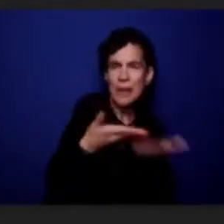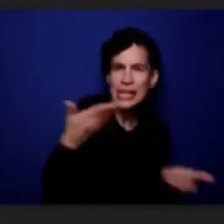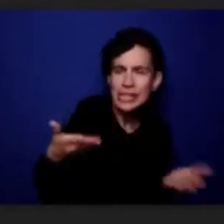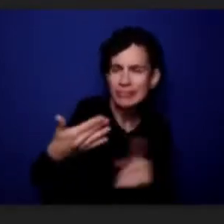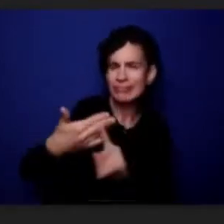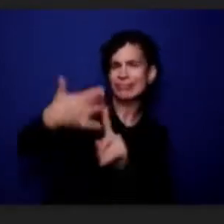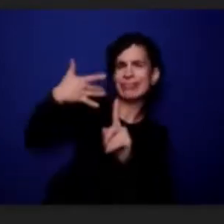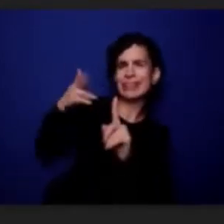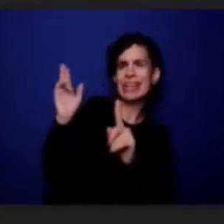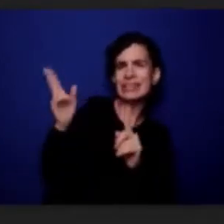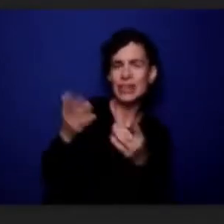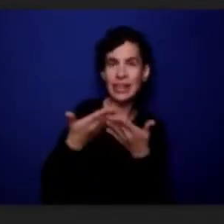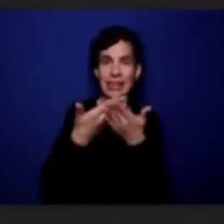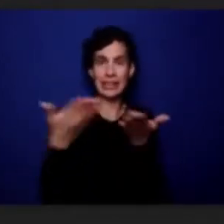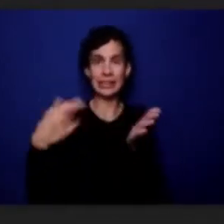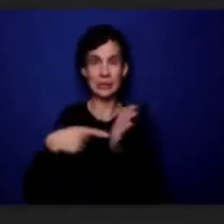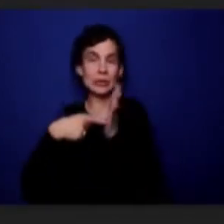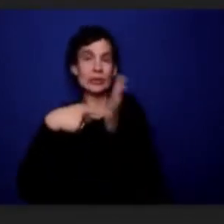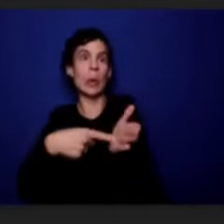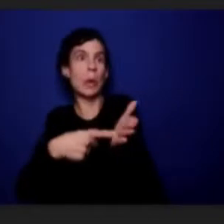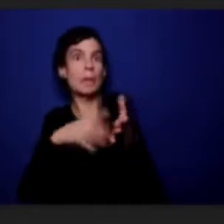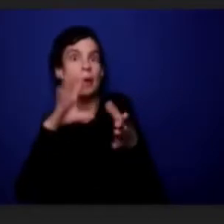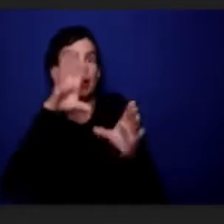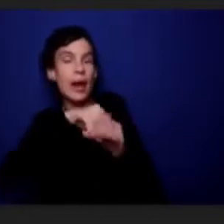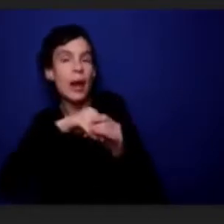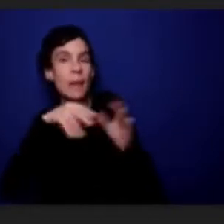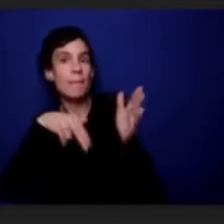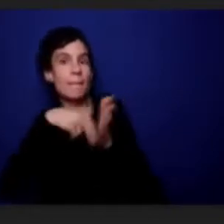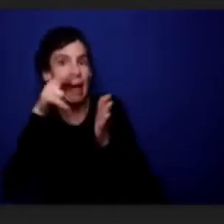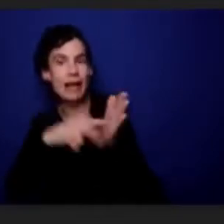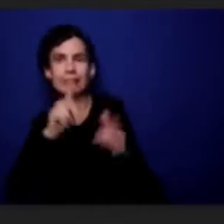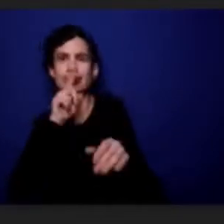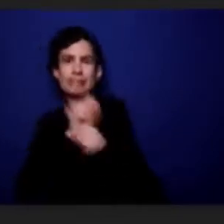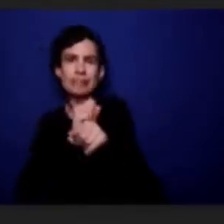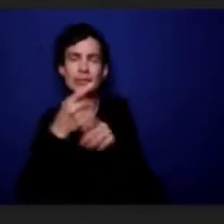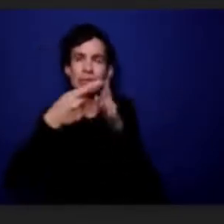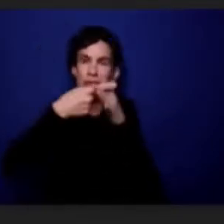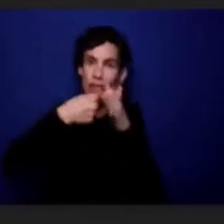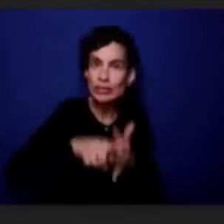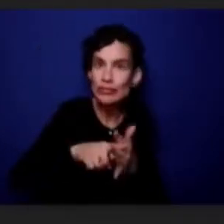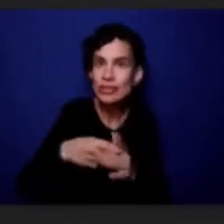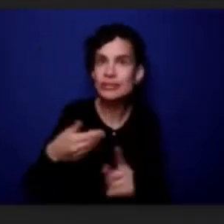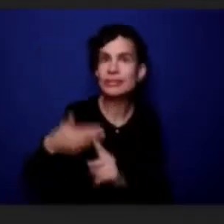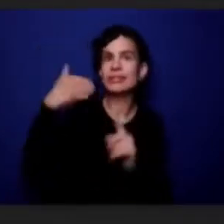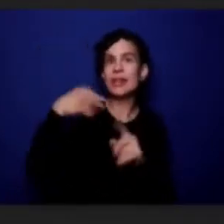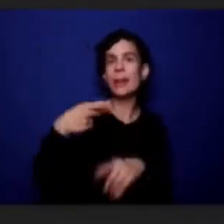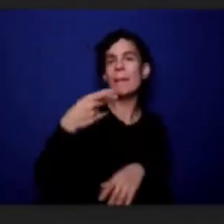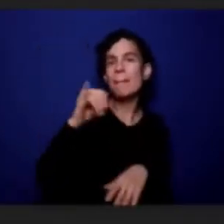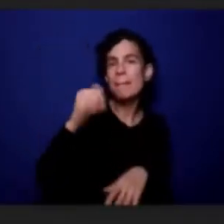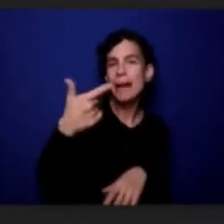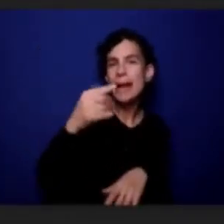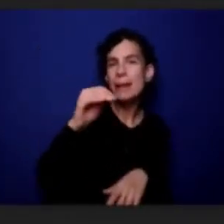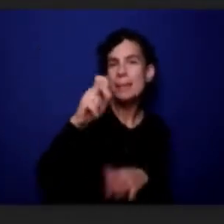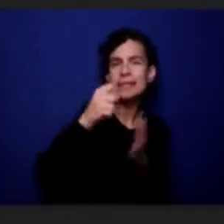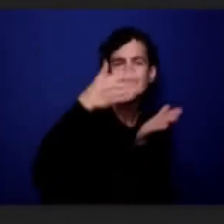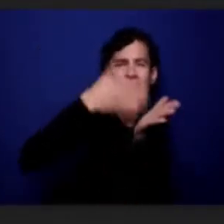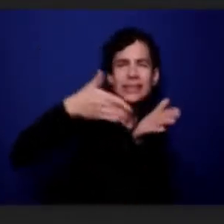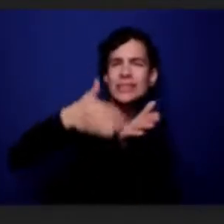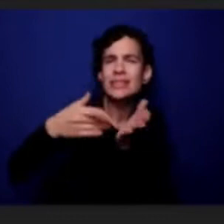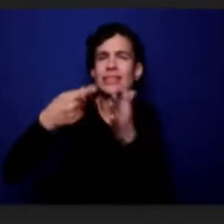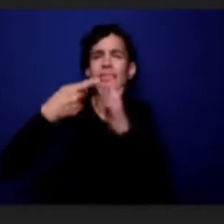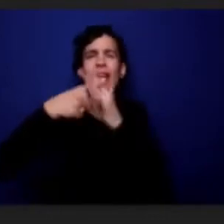fit very well with the idea of looking at the material history of things depicted in a